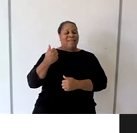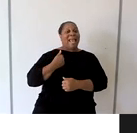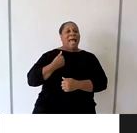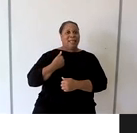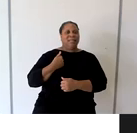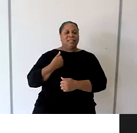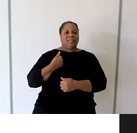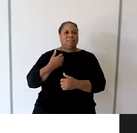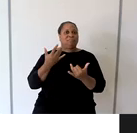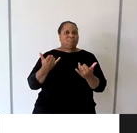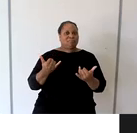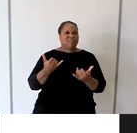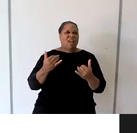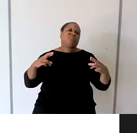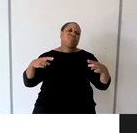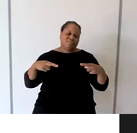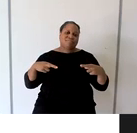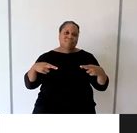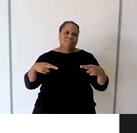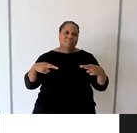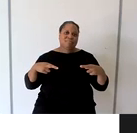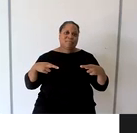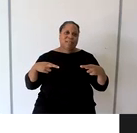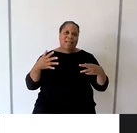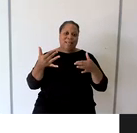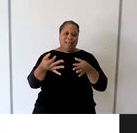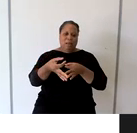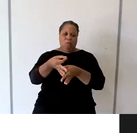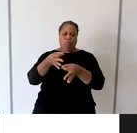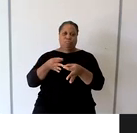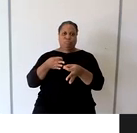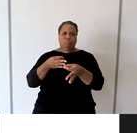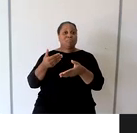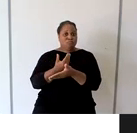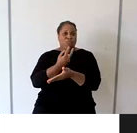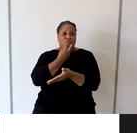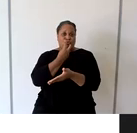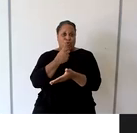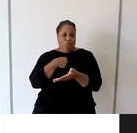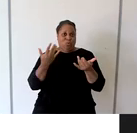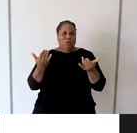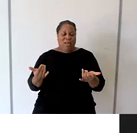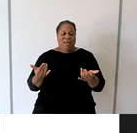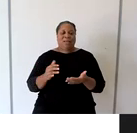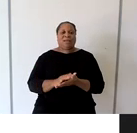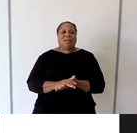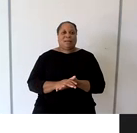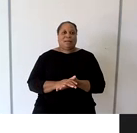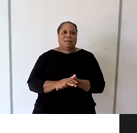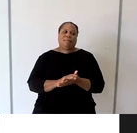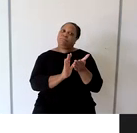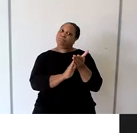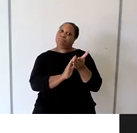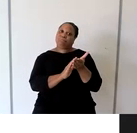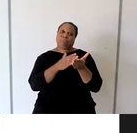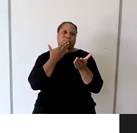who now has retired and has stepped in to be my new coach. So I owe a lot to